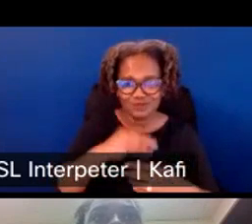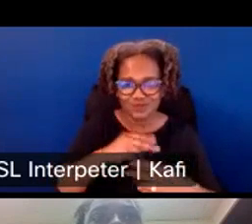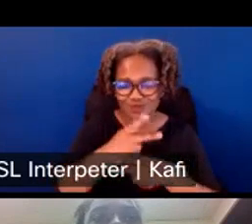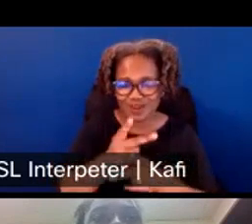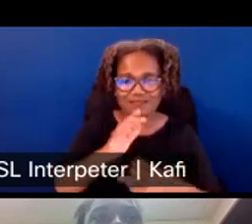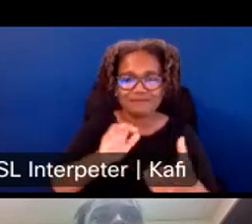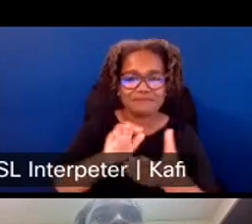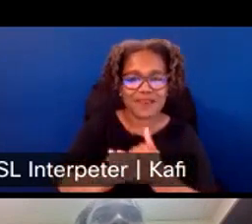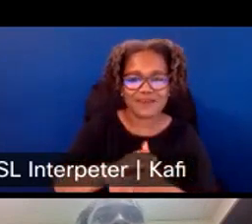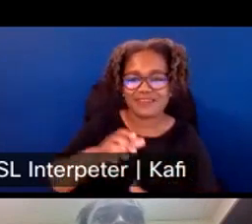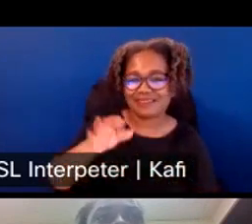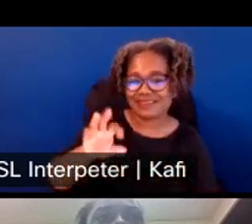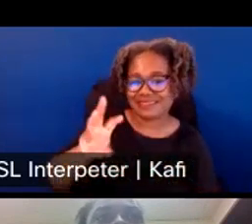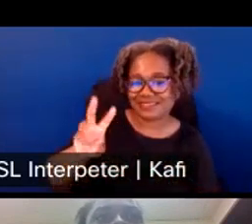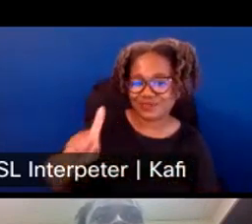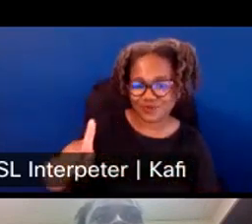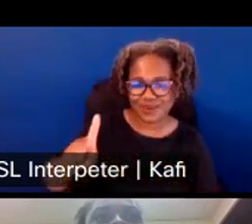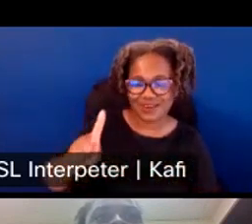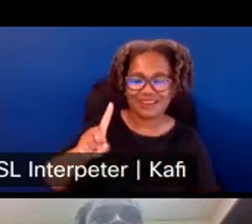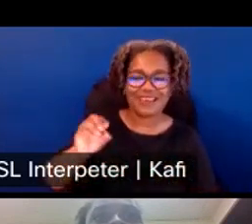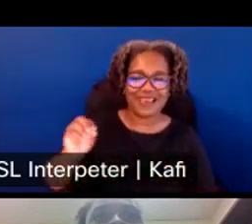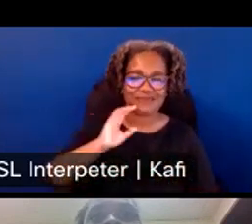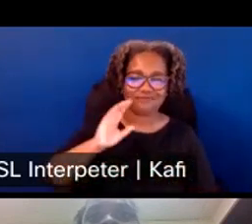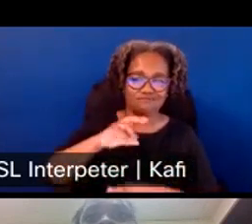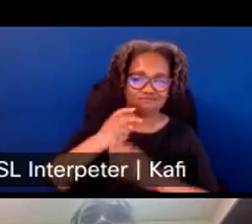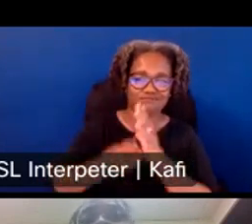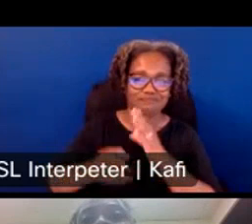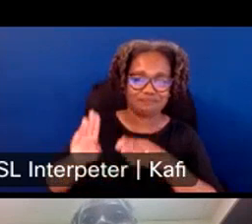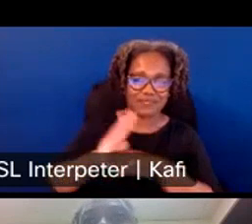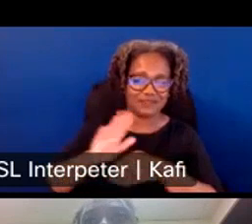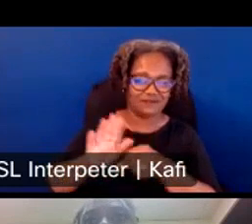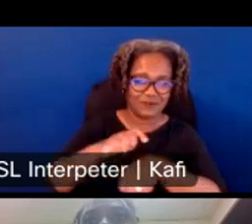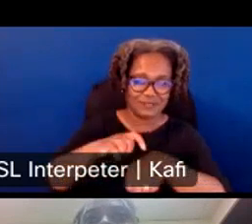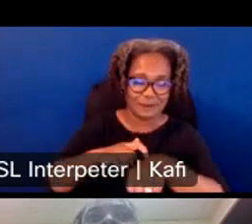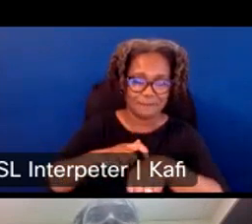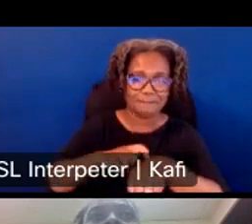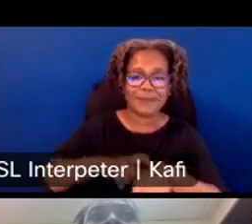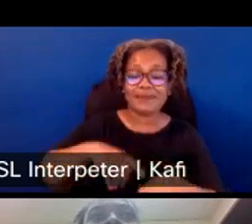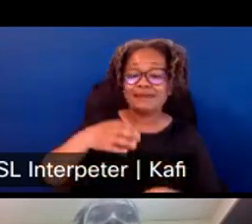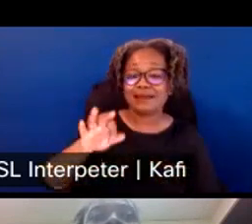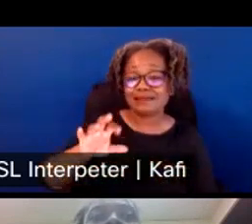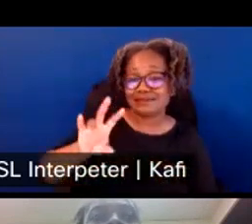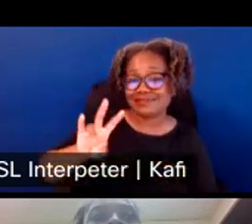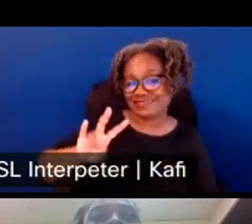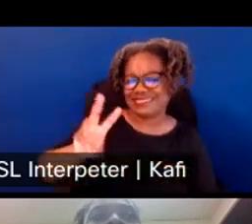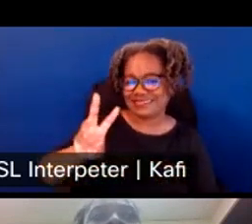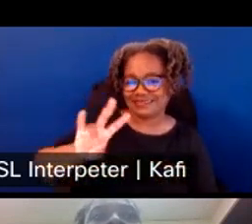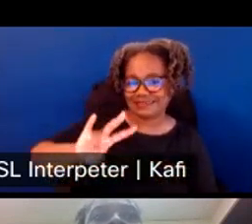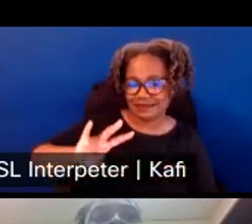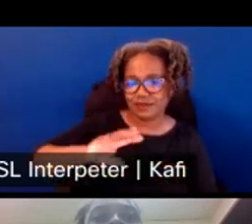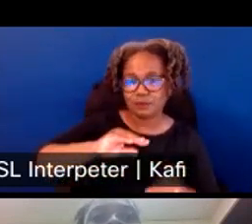Products full time. In 1967, the Dudleys moved to Greensboro, North Carolina to open a Fuller